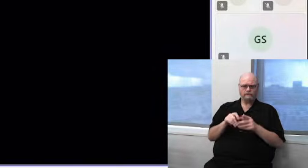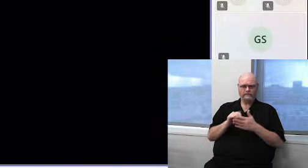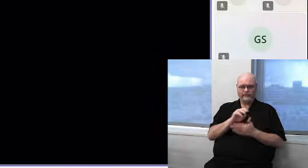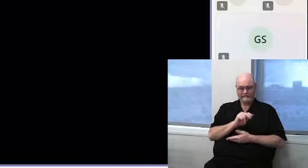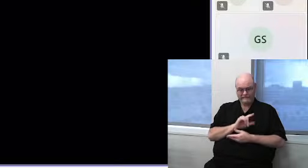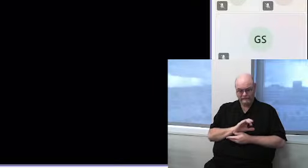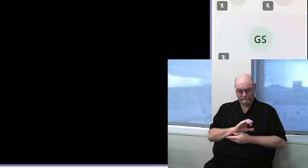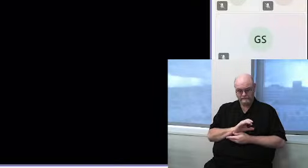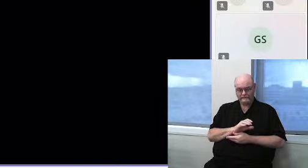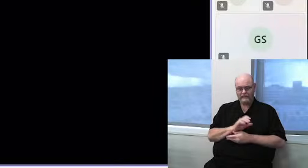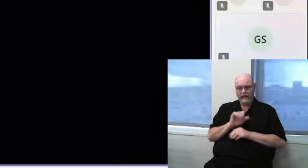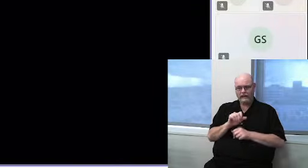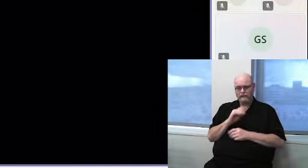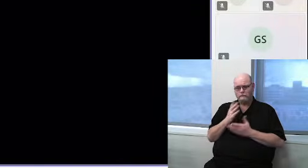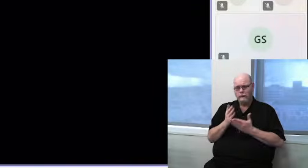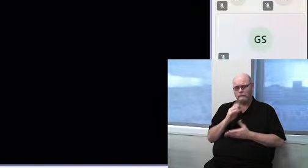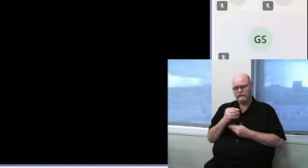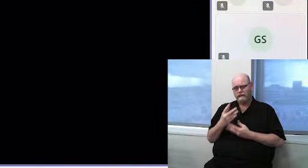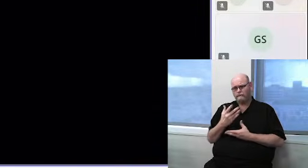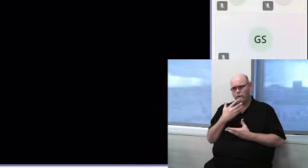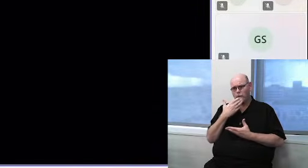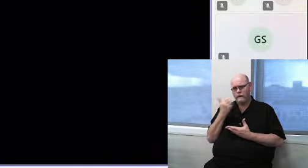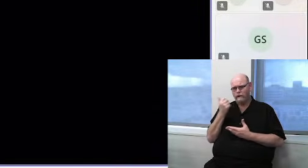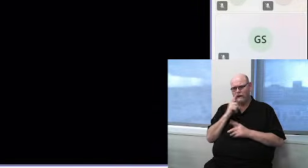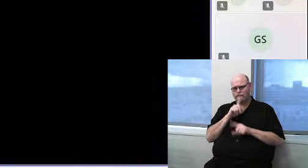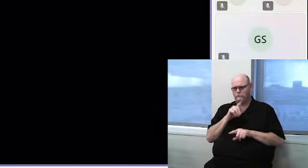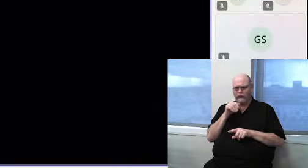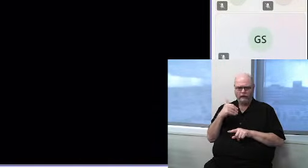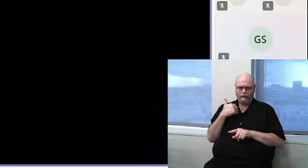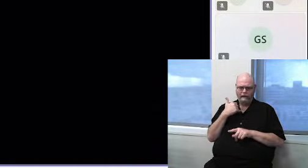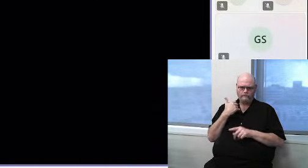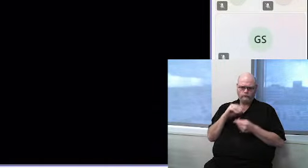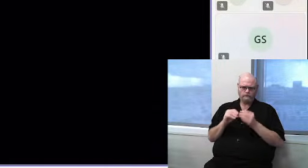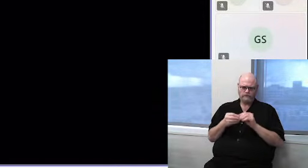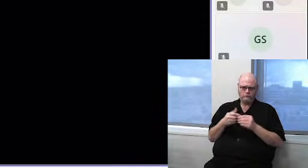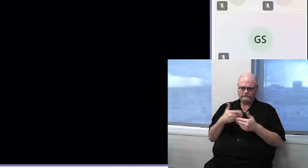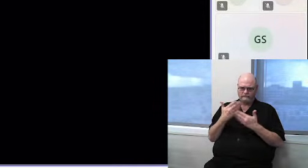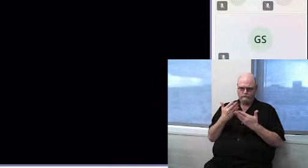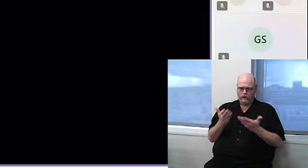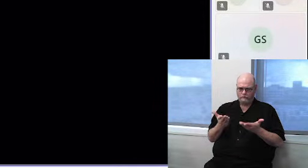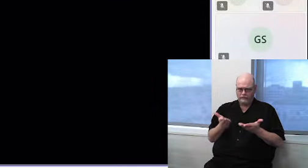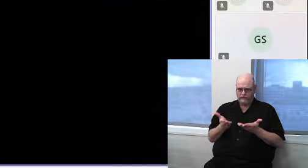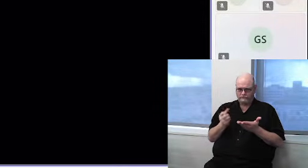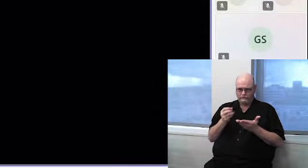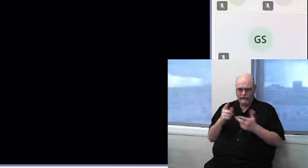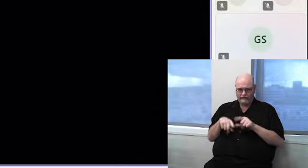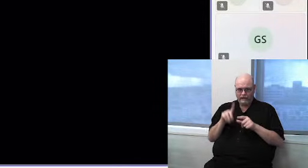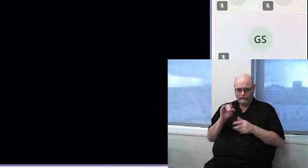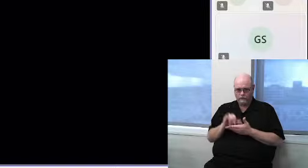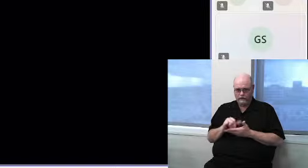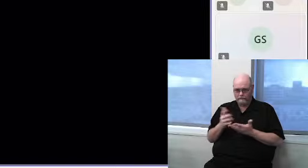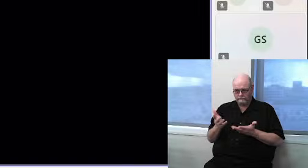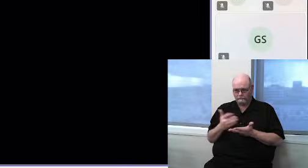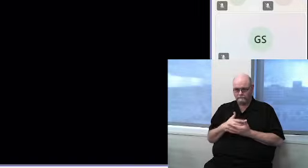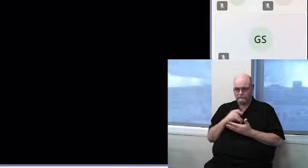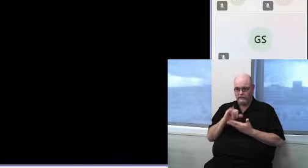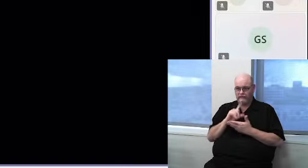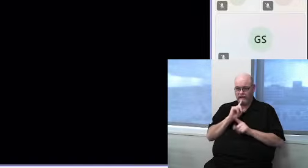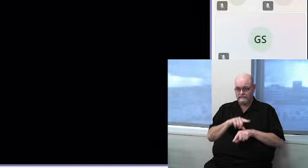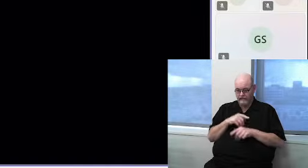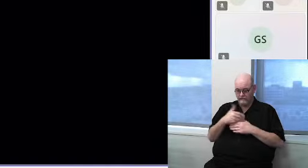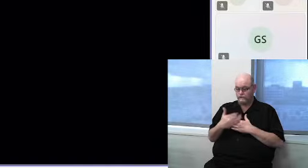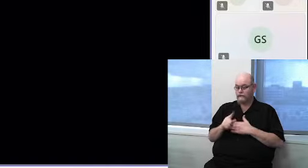me the proportion that is being NFC, I could probably give you a better answer. But I don't have those two numbers in front of me to be able to do that. That's why I